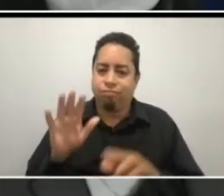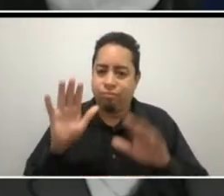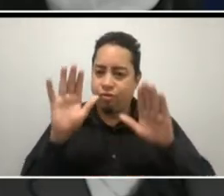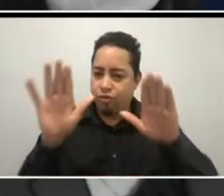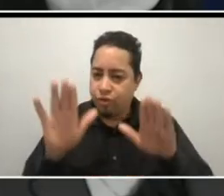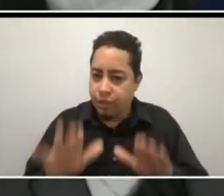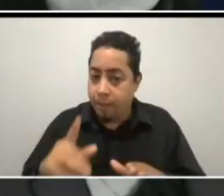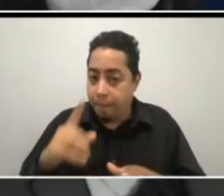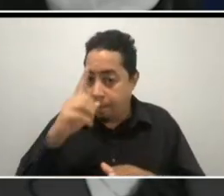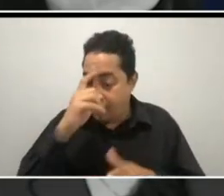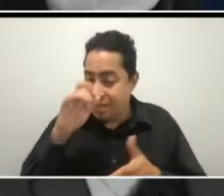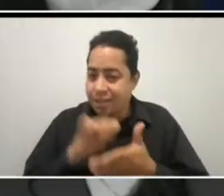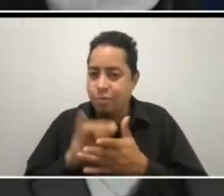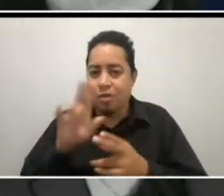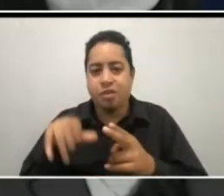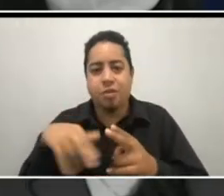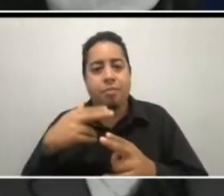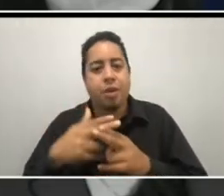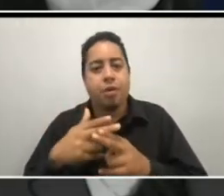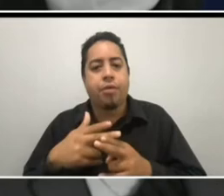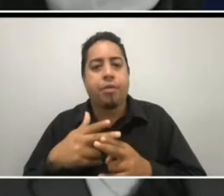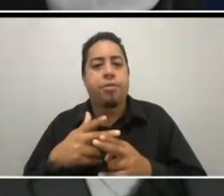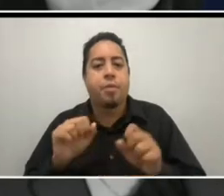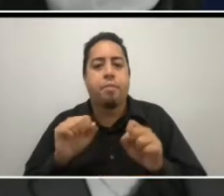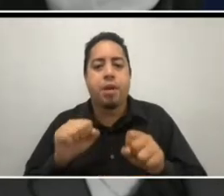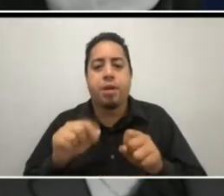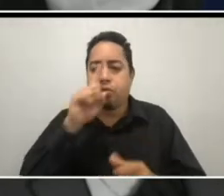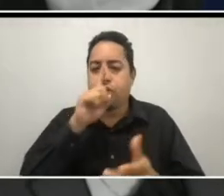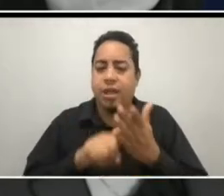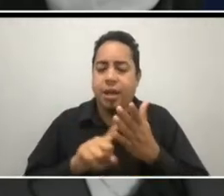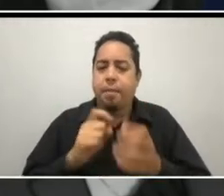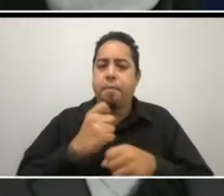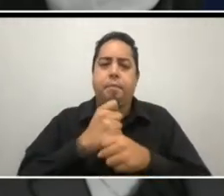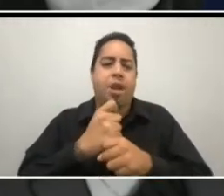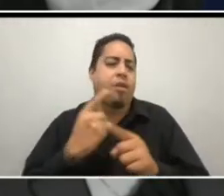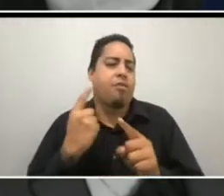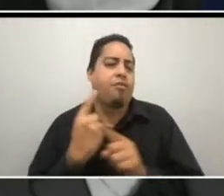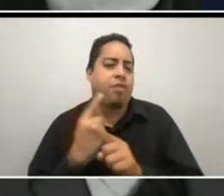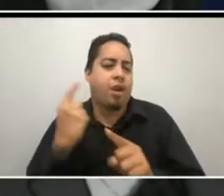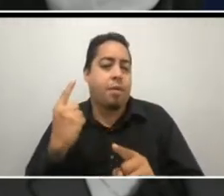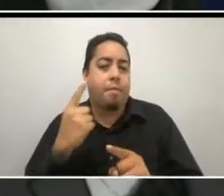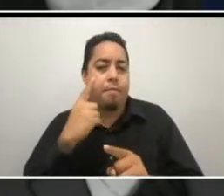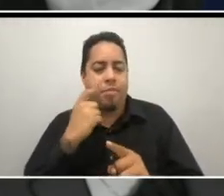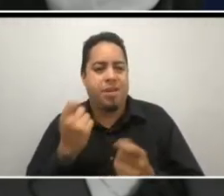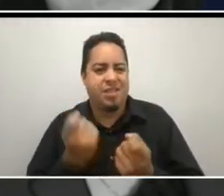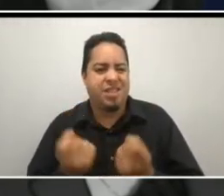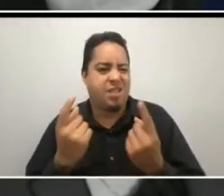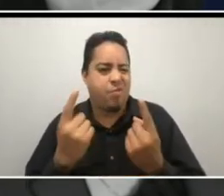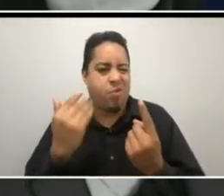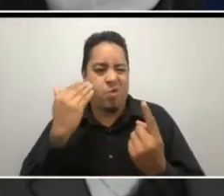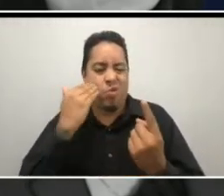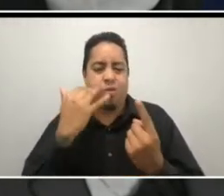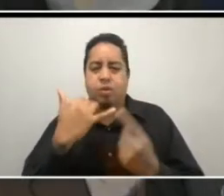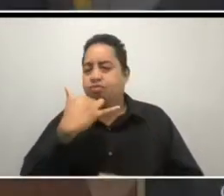it's about, that ability to check and to make it right, because everyone knows it's wrong. There's just no way.